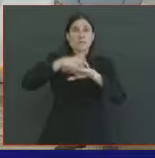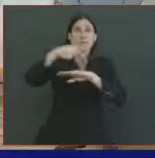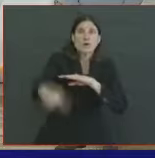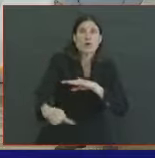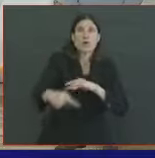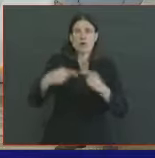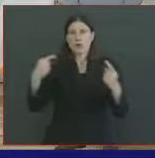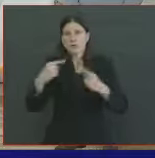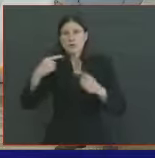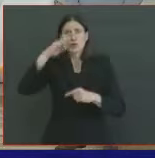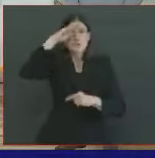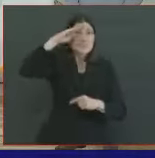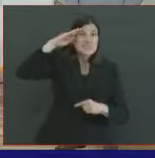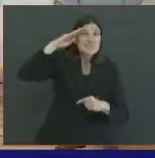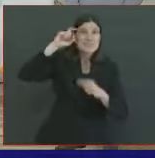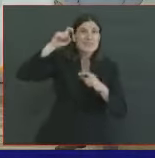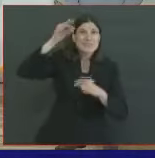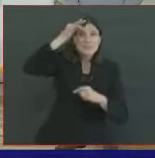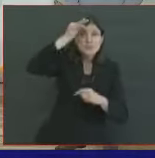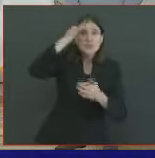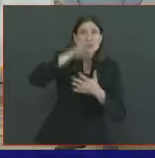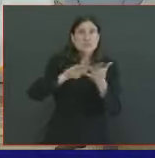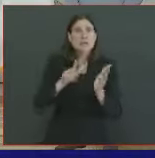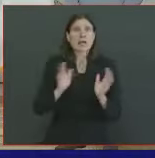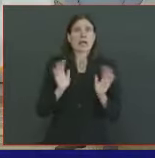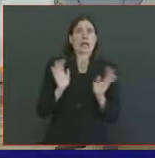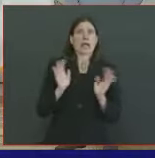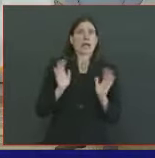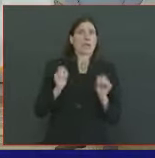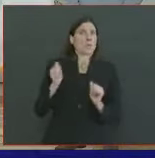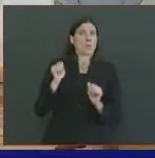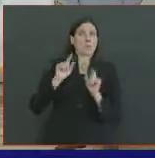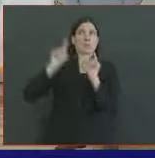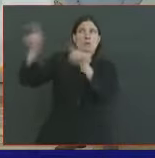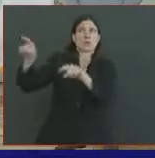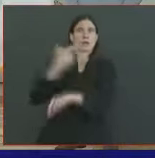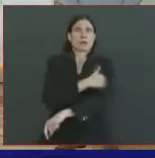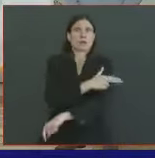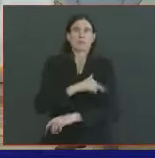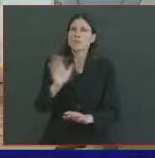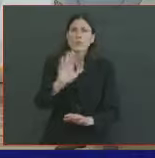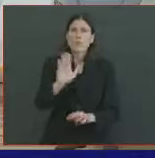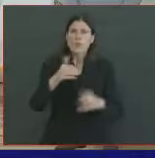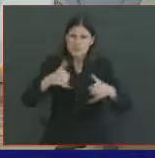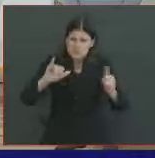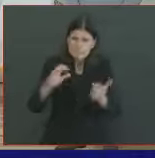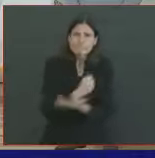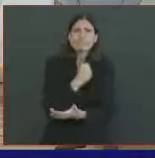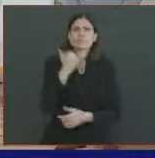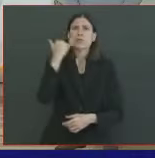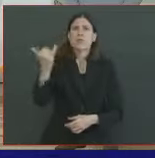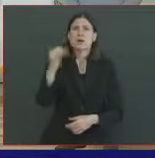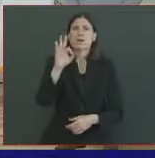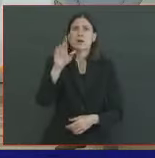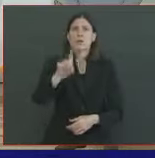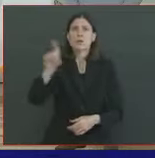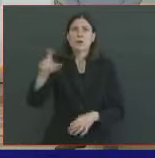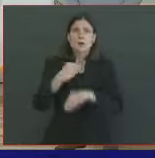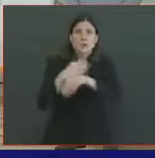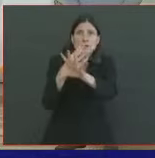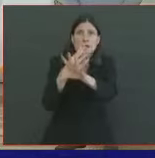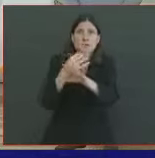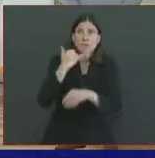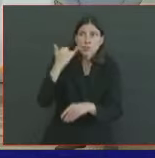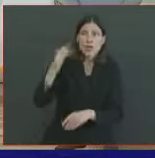department, you should certainly go. If you need to call 911, you should go. You know, we want to be appropriate about our emergency department usage. That's